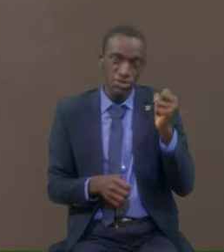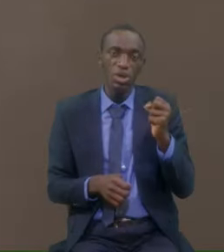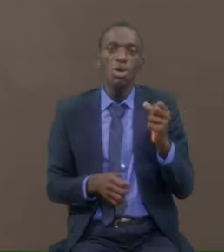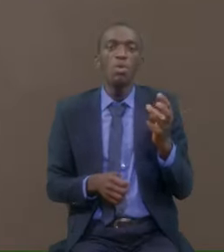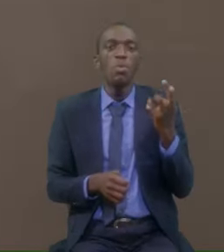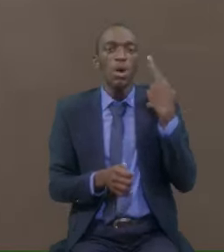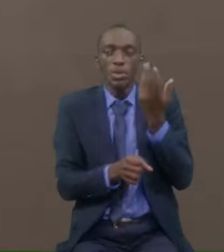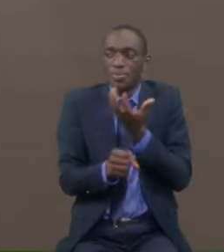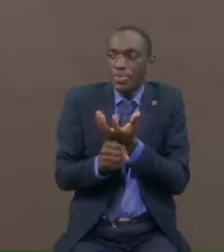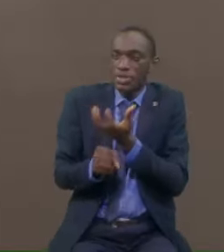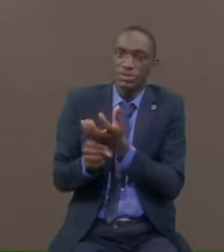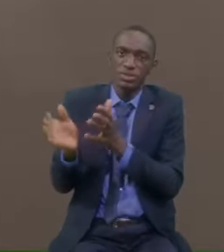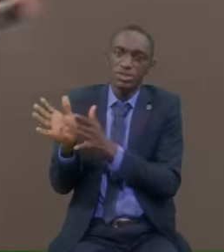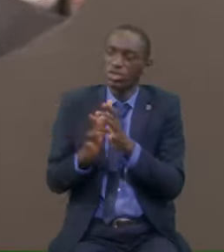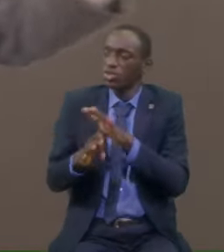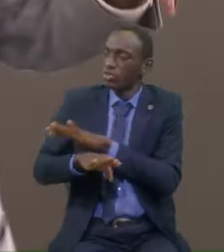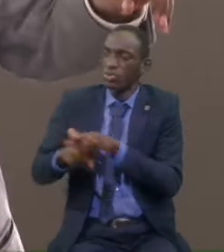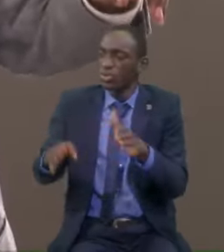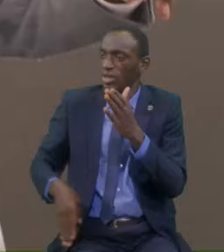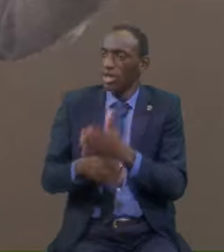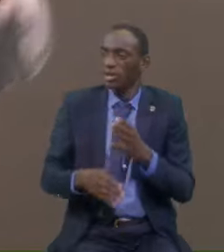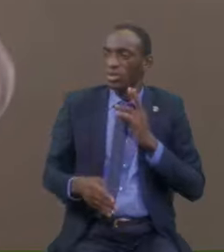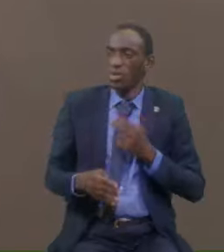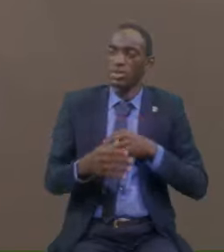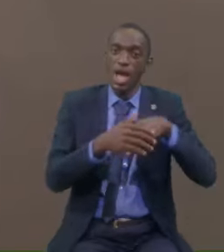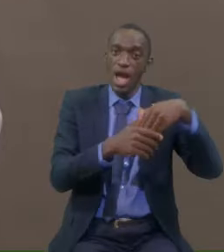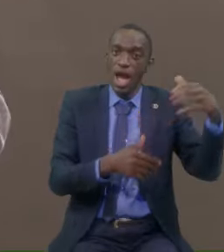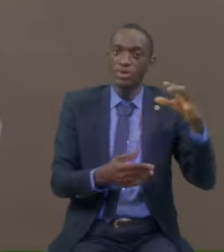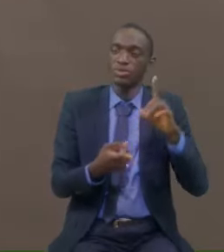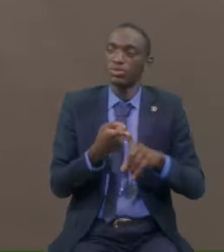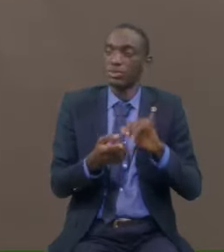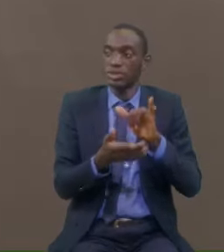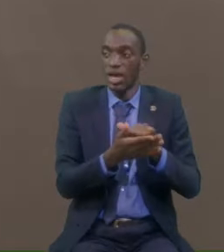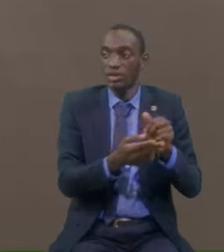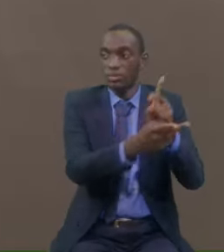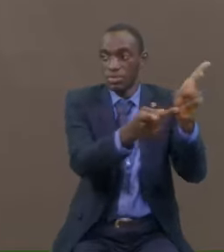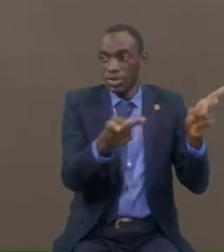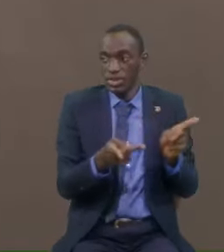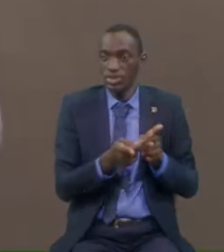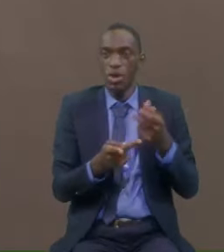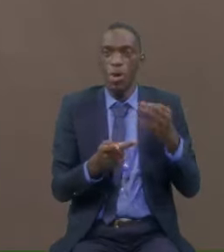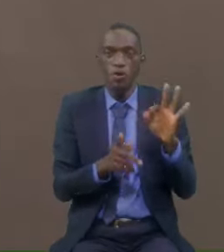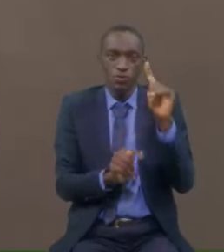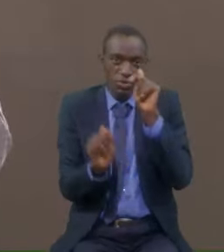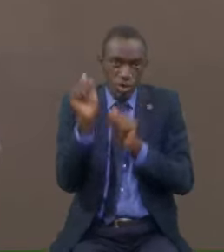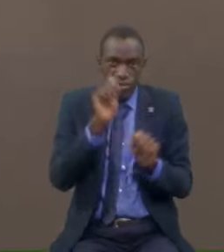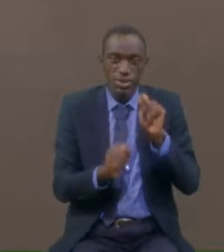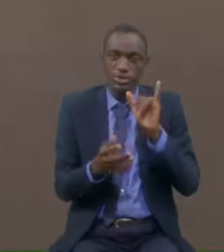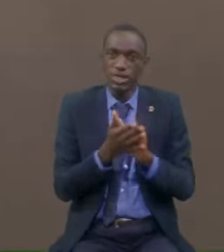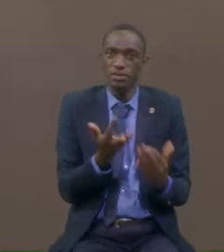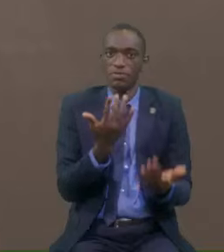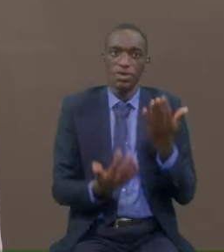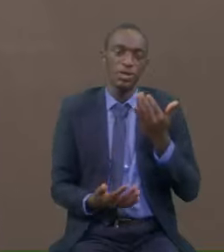us out into that place of torment, into that fire yet. Let's have a